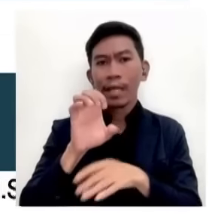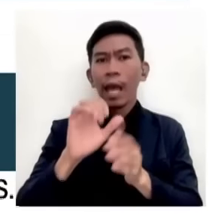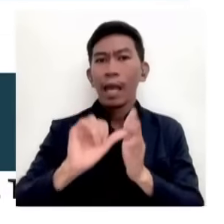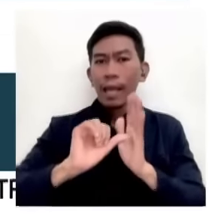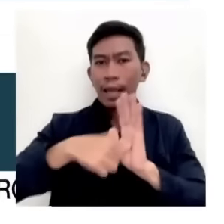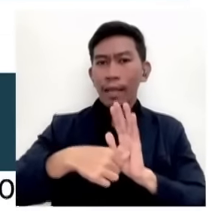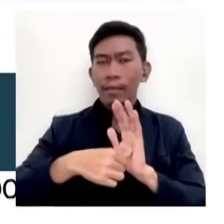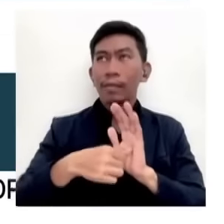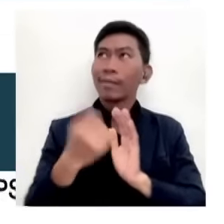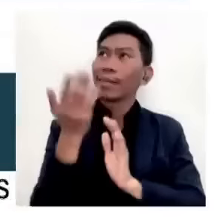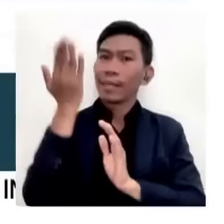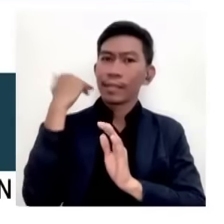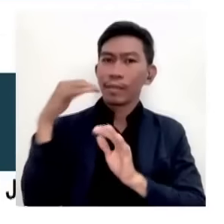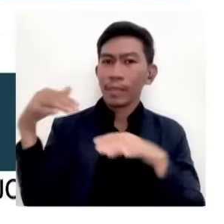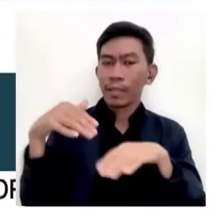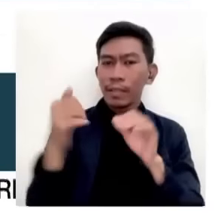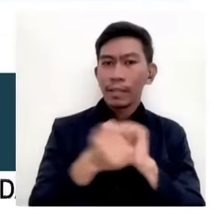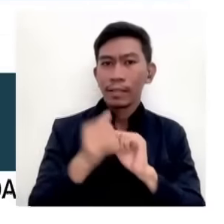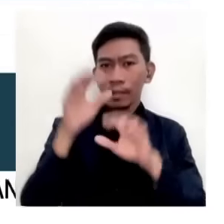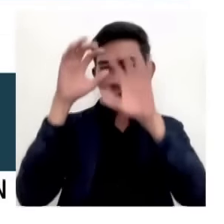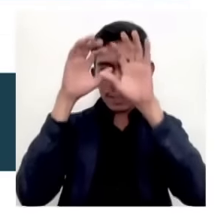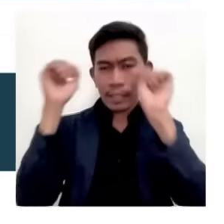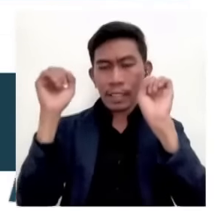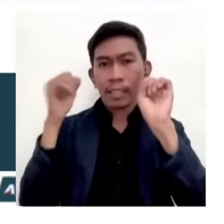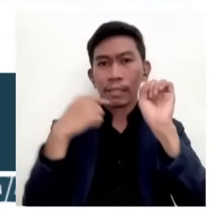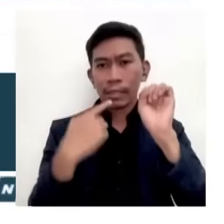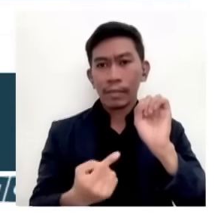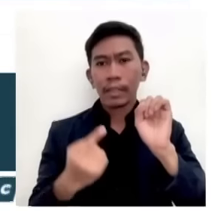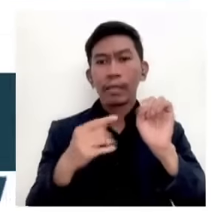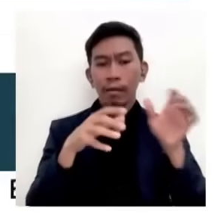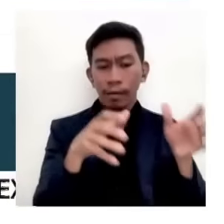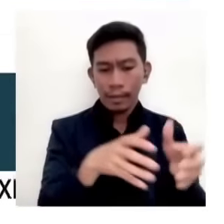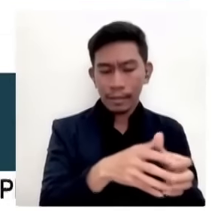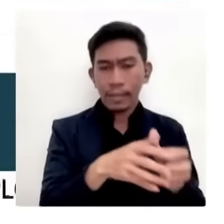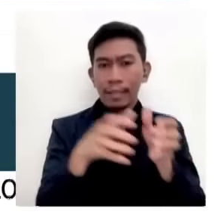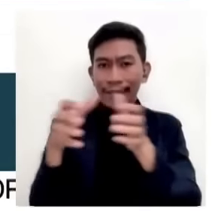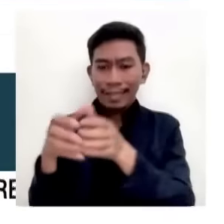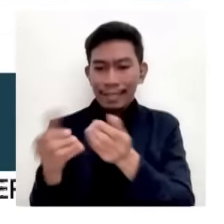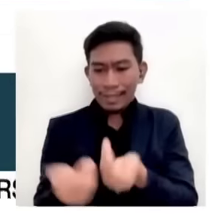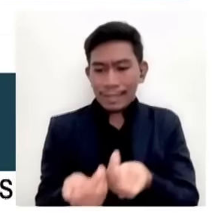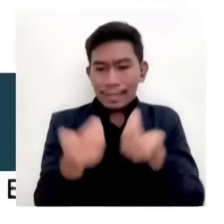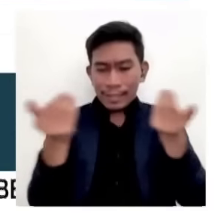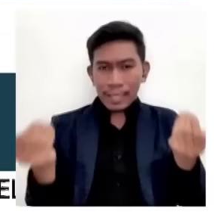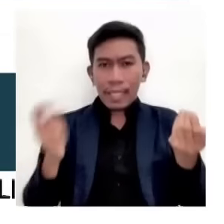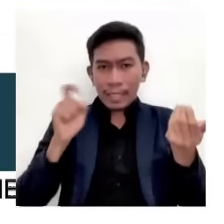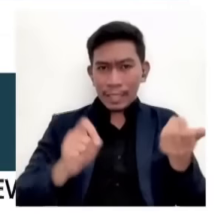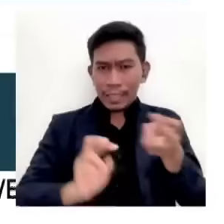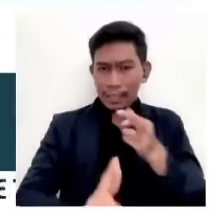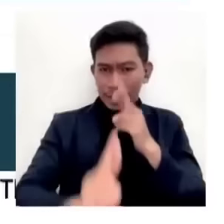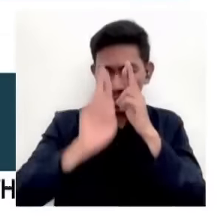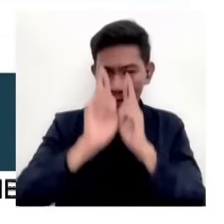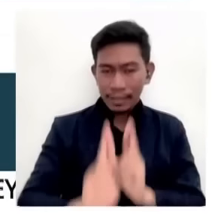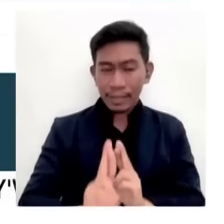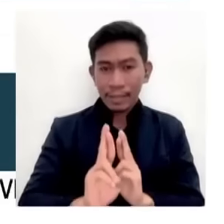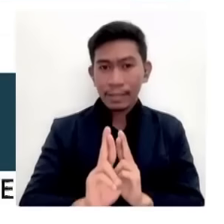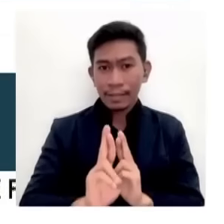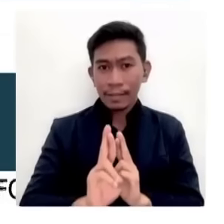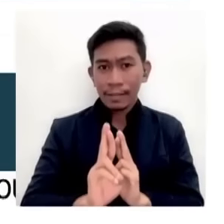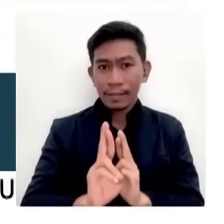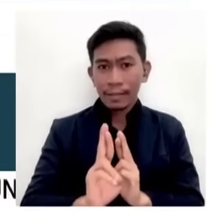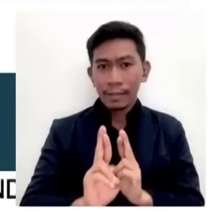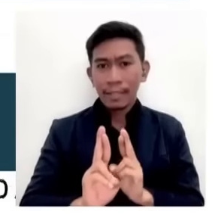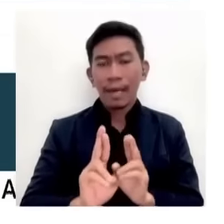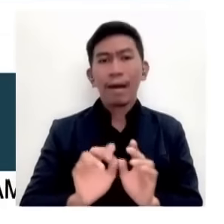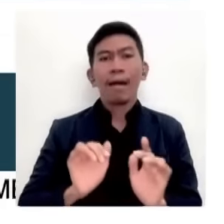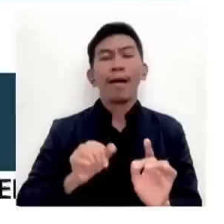the president, you know, that the bicameral system has to be respected, no? And that's why